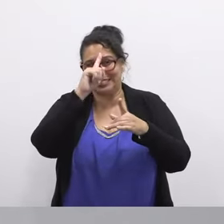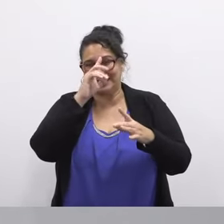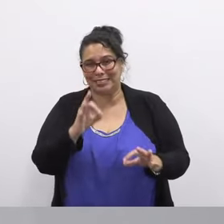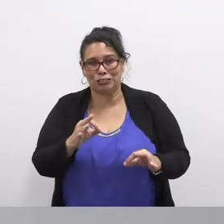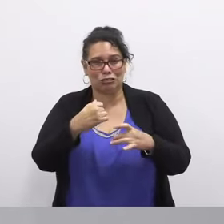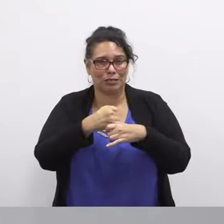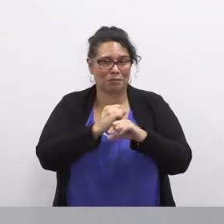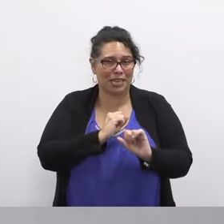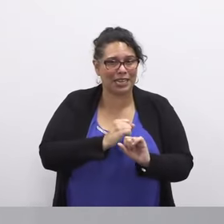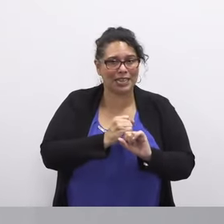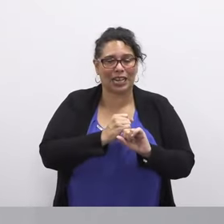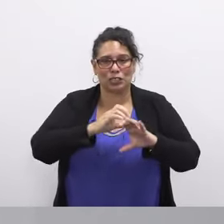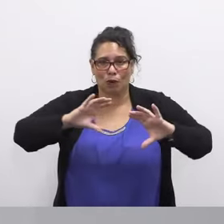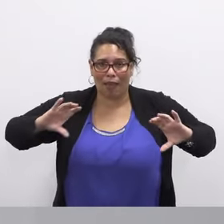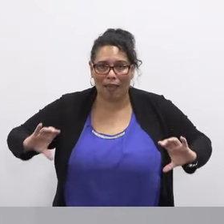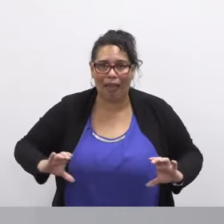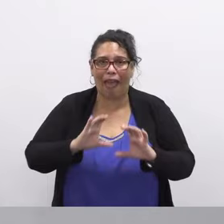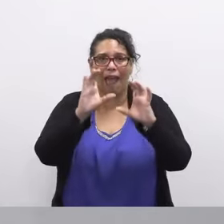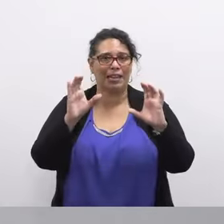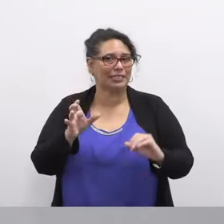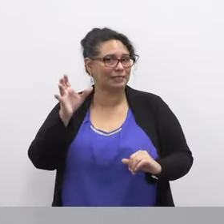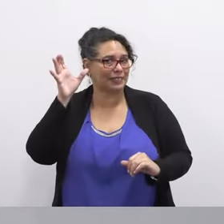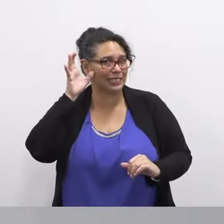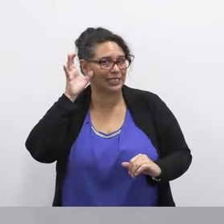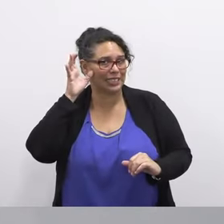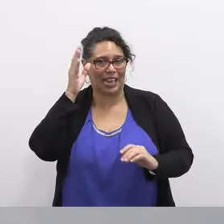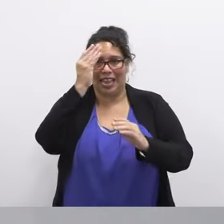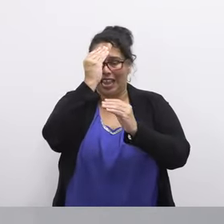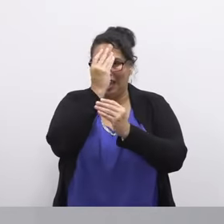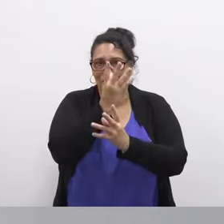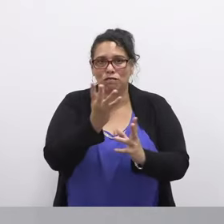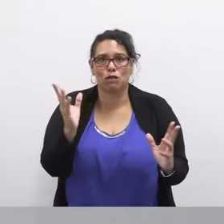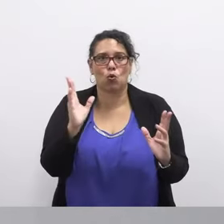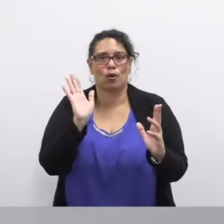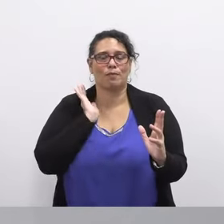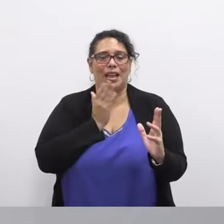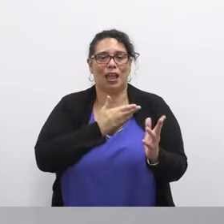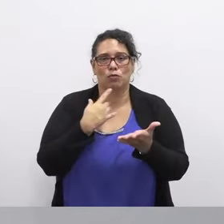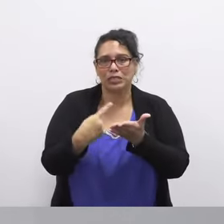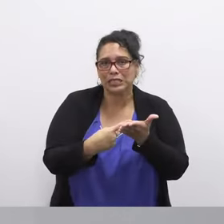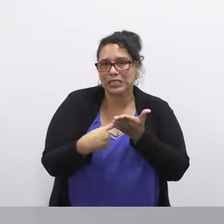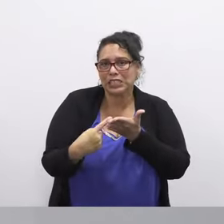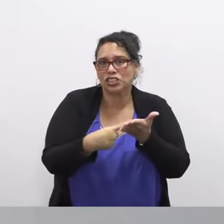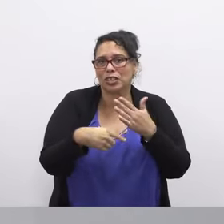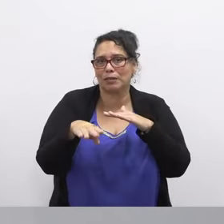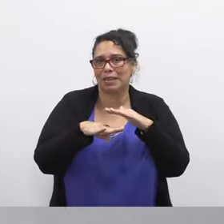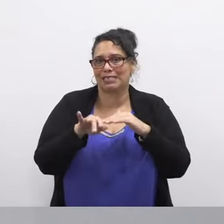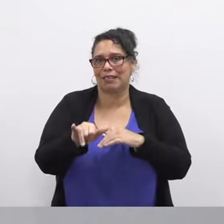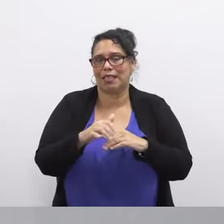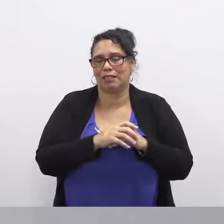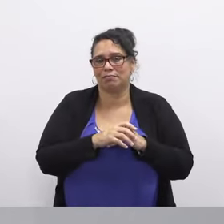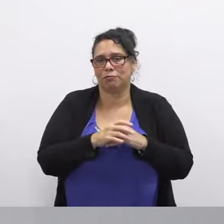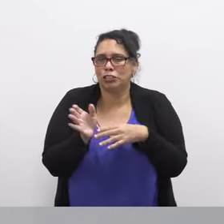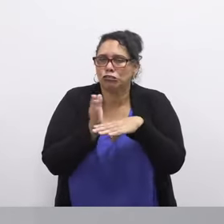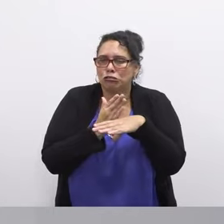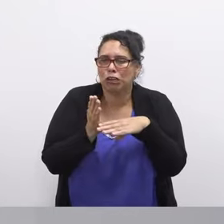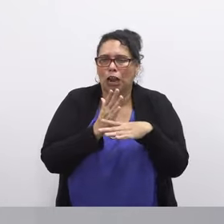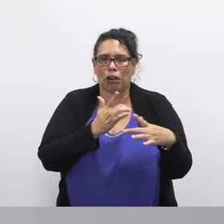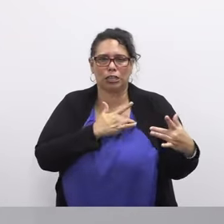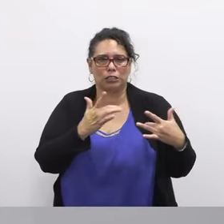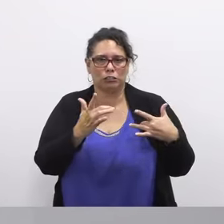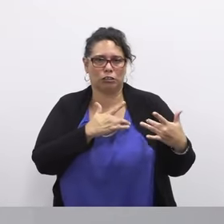for us to actively be listening and informing our discussions based on that. Please keep sharing concerns, but at the same